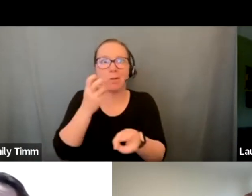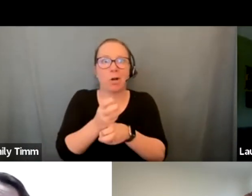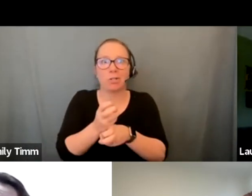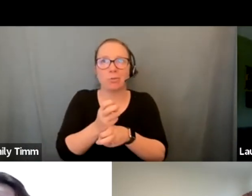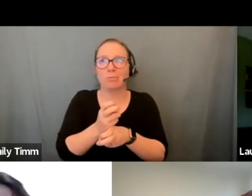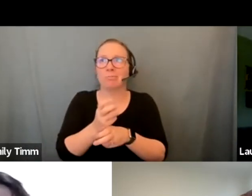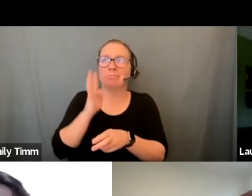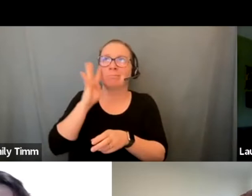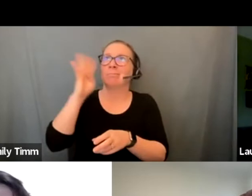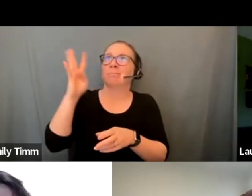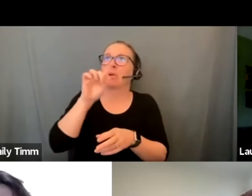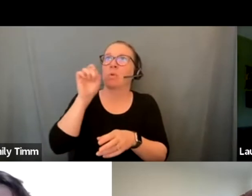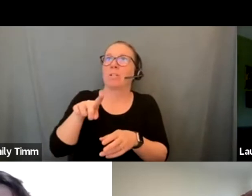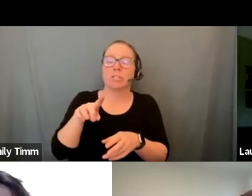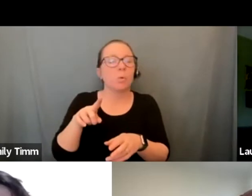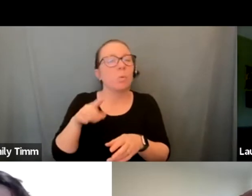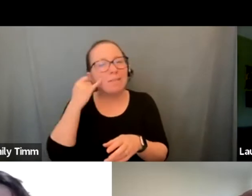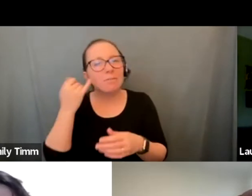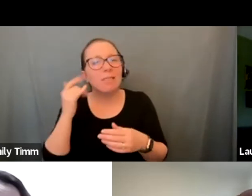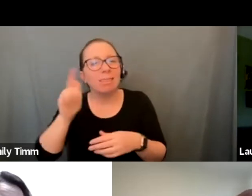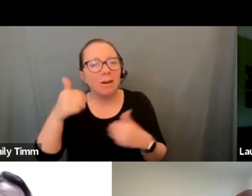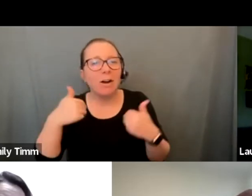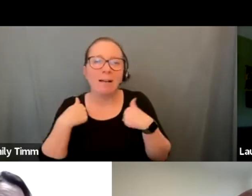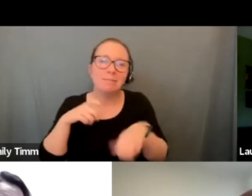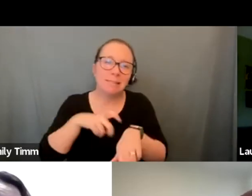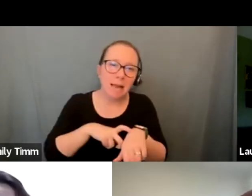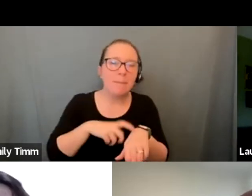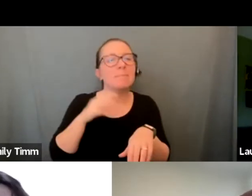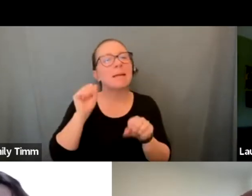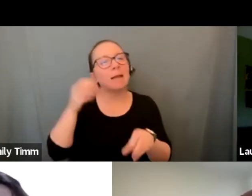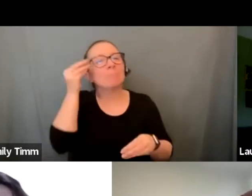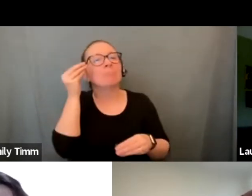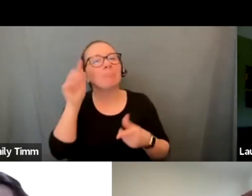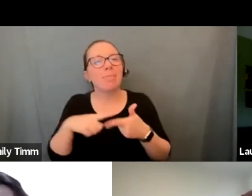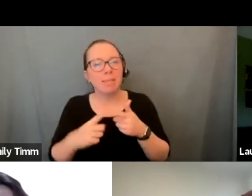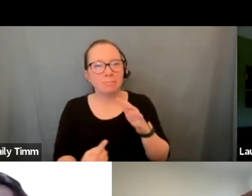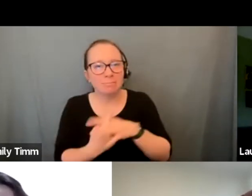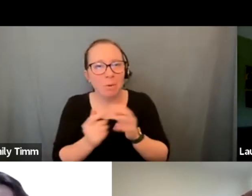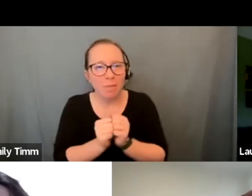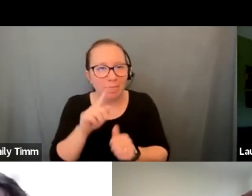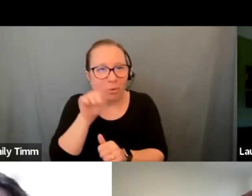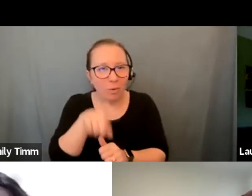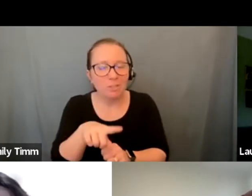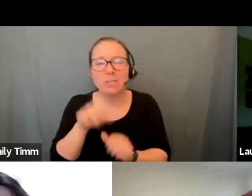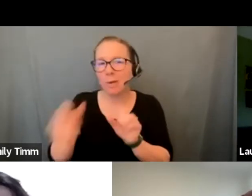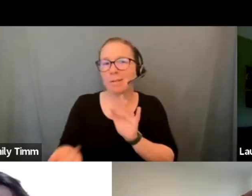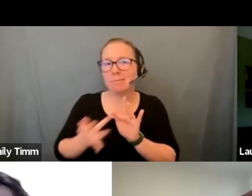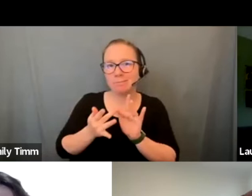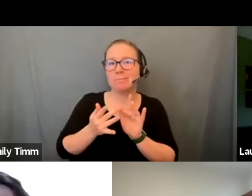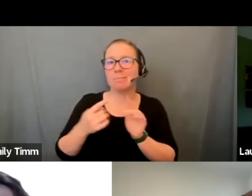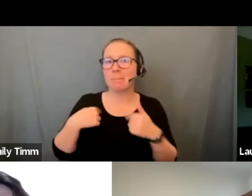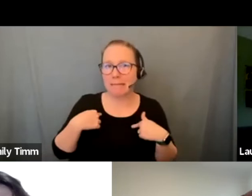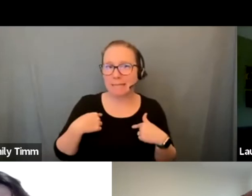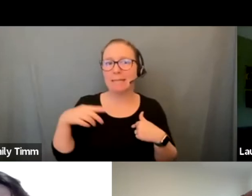about it and have questions after, you know where to reach me, and Erin's put her name in the contact. Laurel's very available